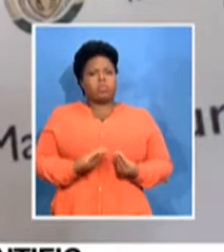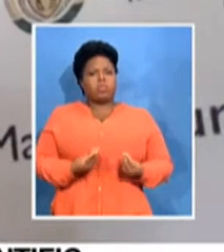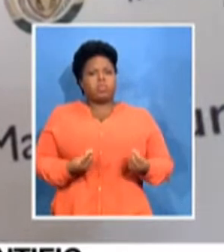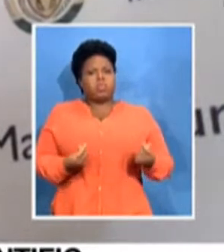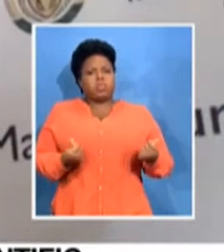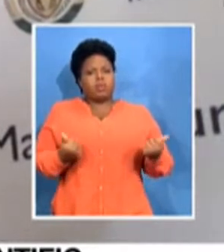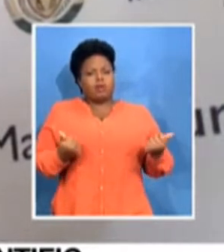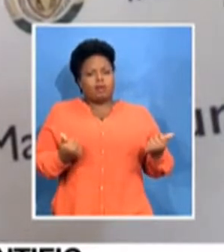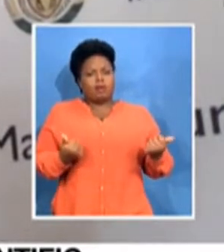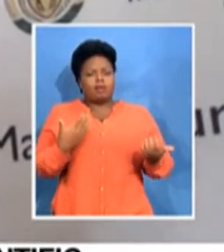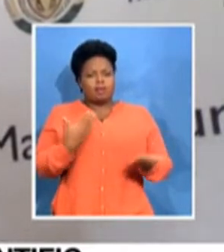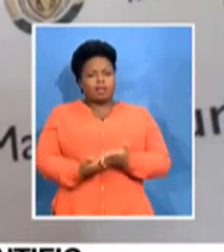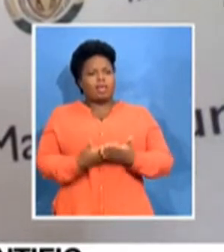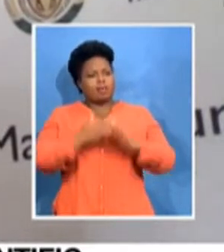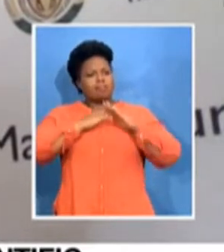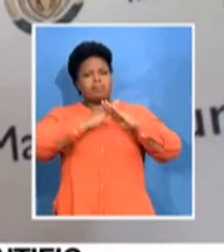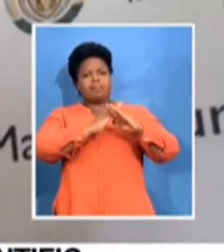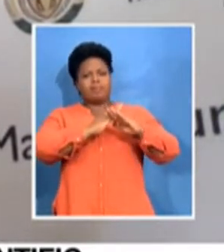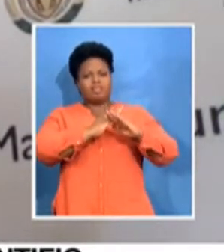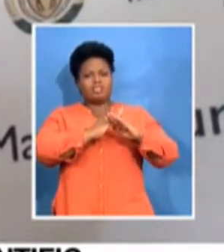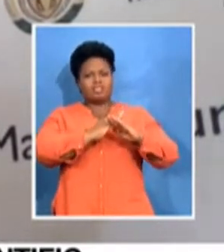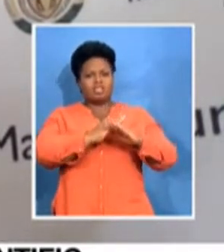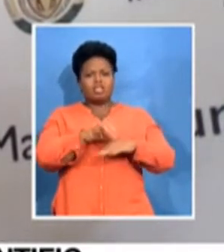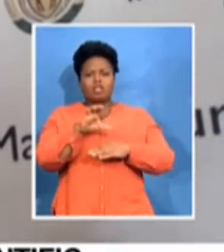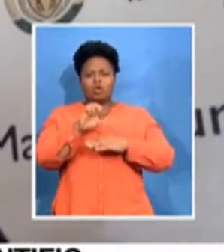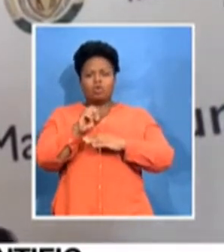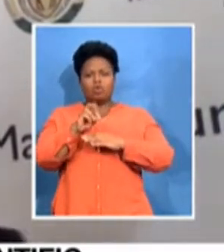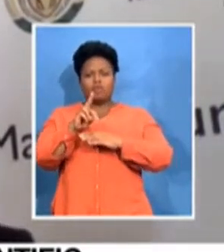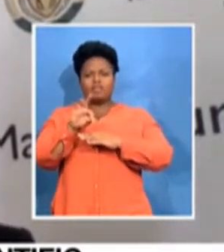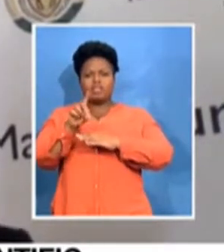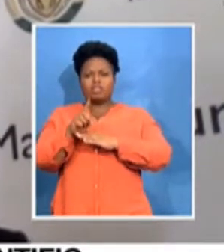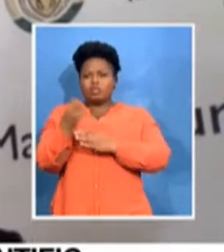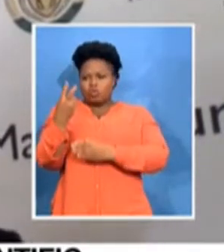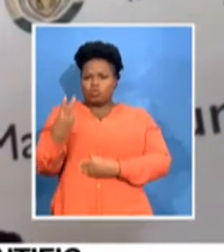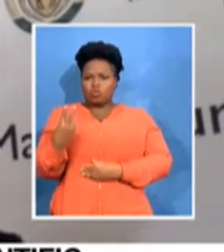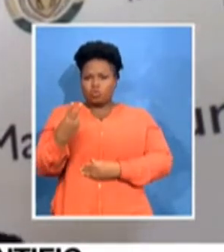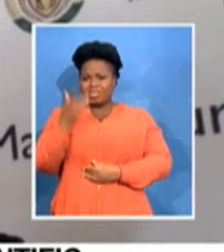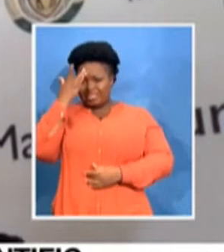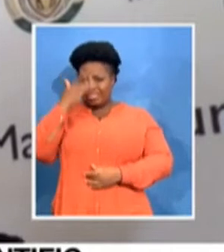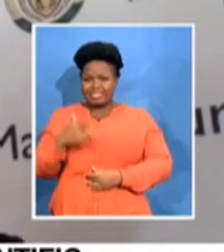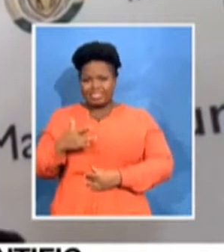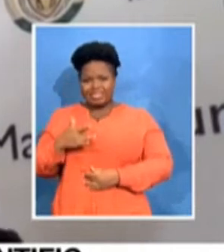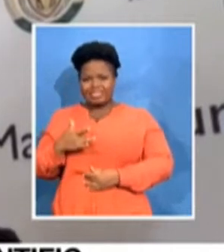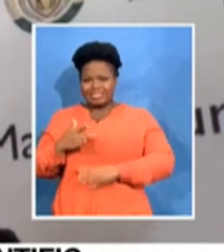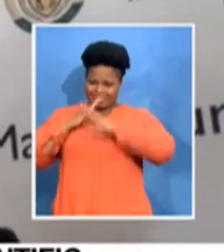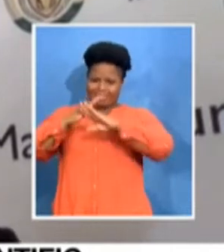SARS-CoV-2 lineages. What this means, amongst other things, is that